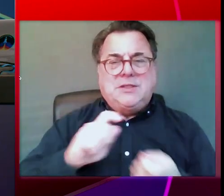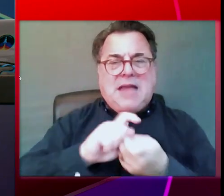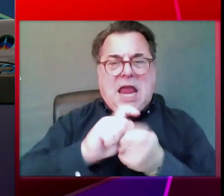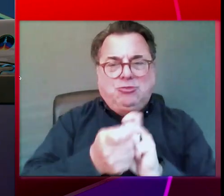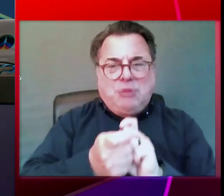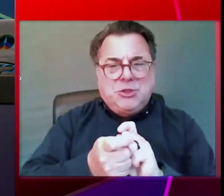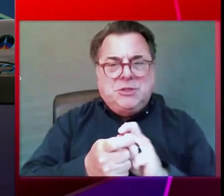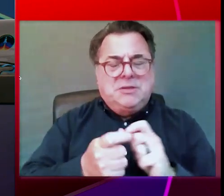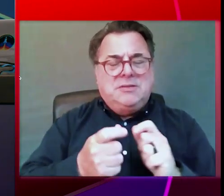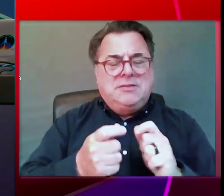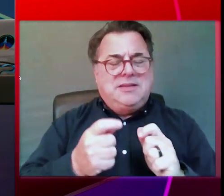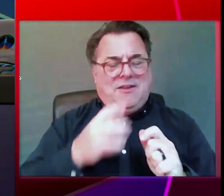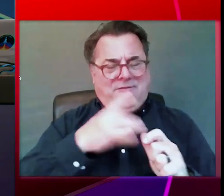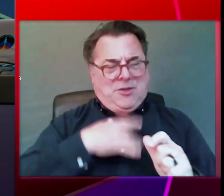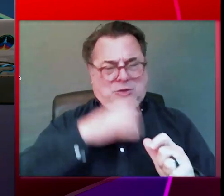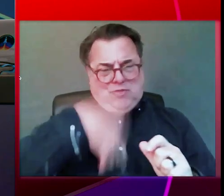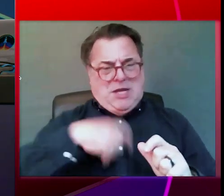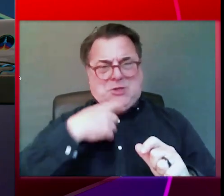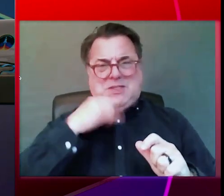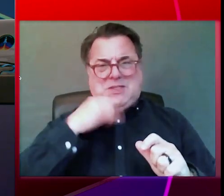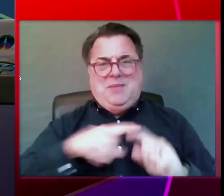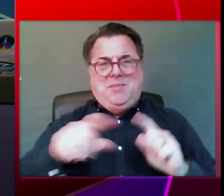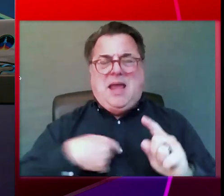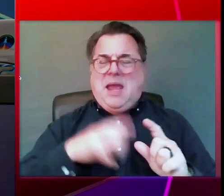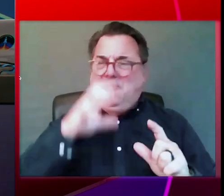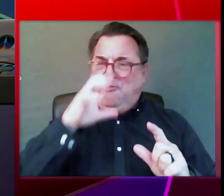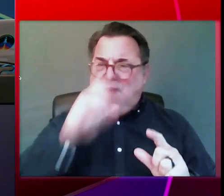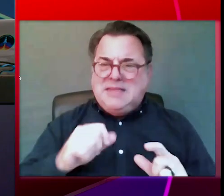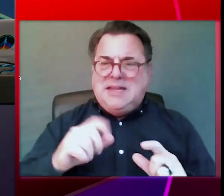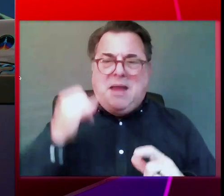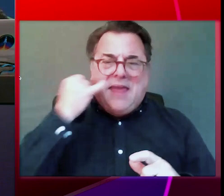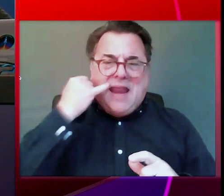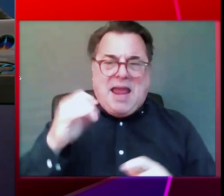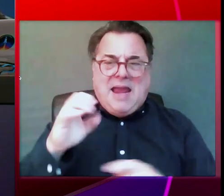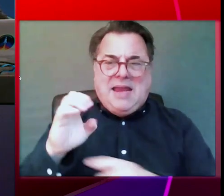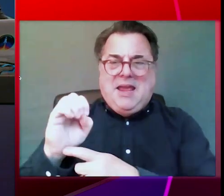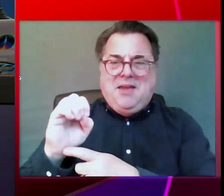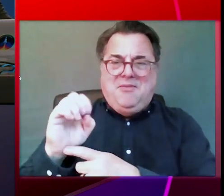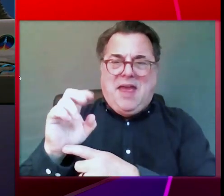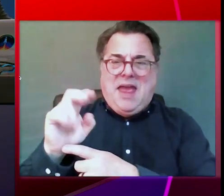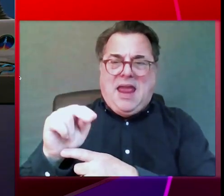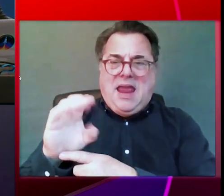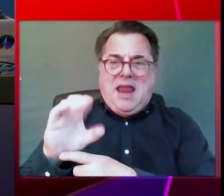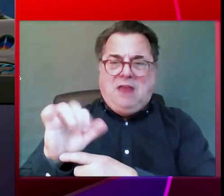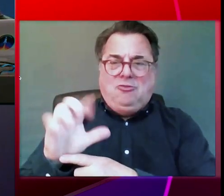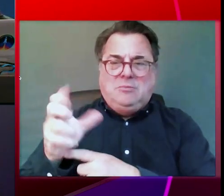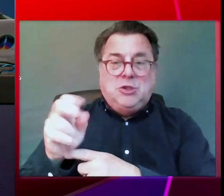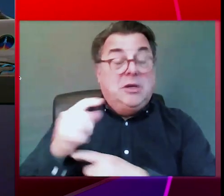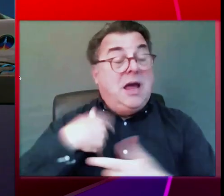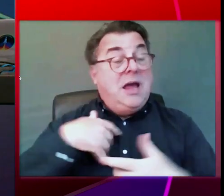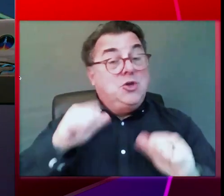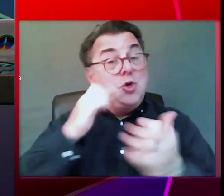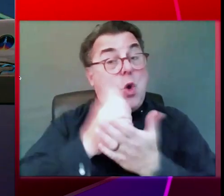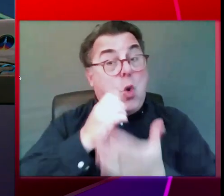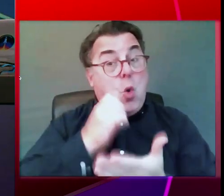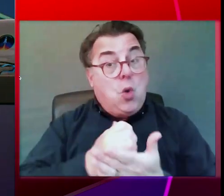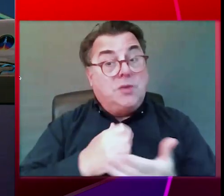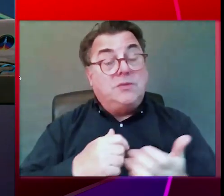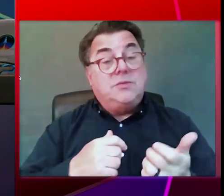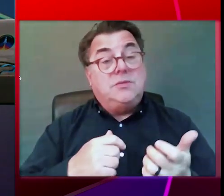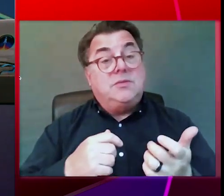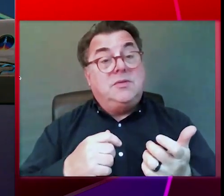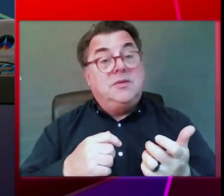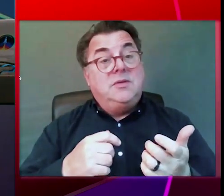strange saying it, but I really am fascinated Good by encryption. I took some courses and I just, like, ever RSA, I'm